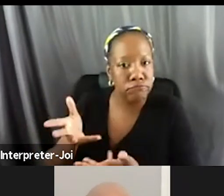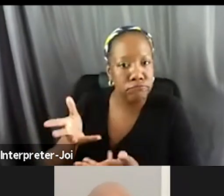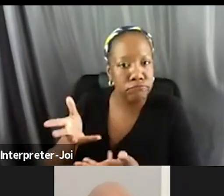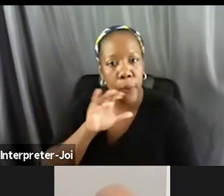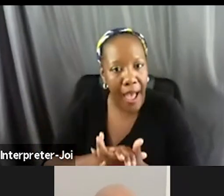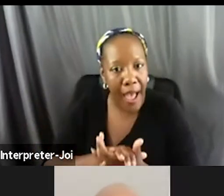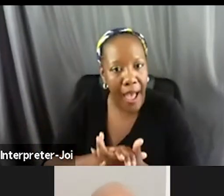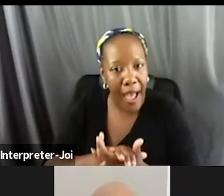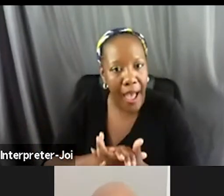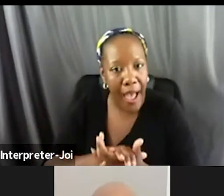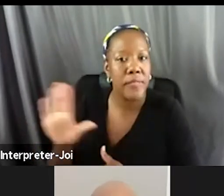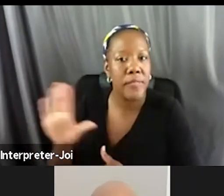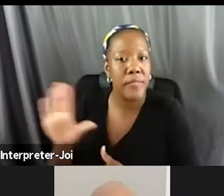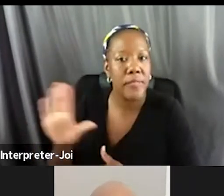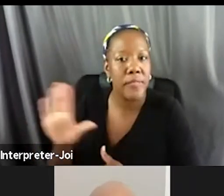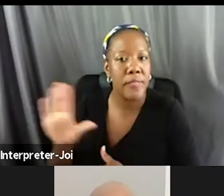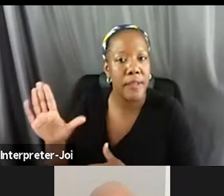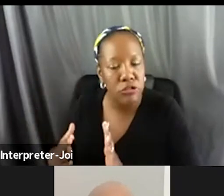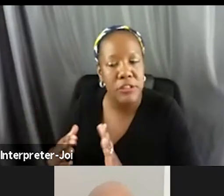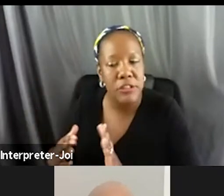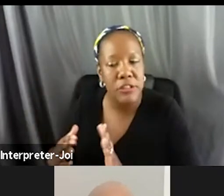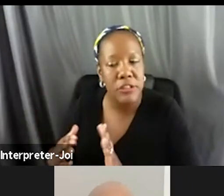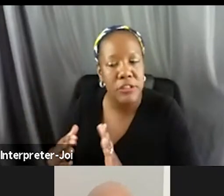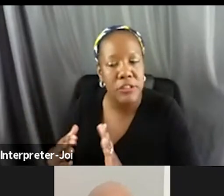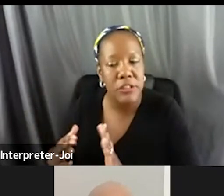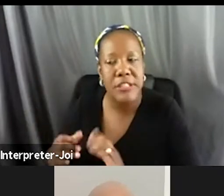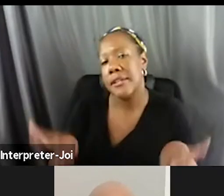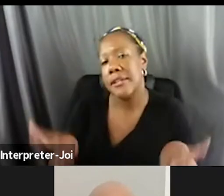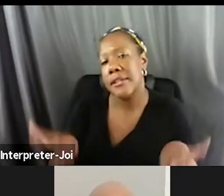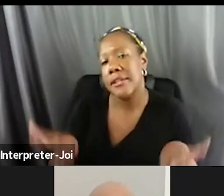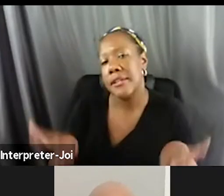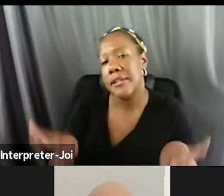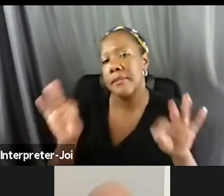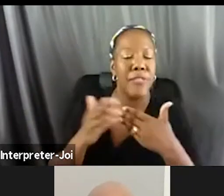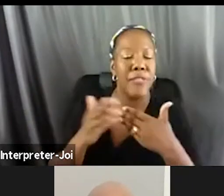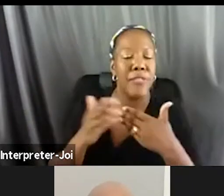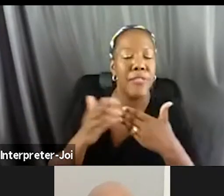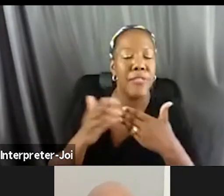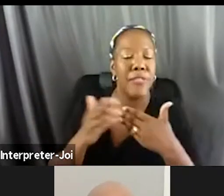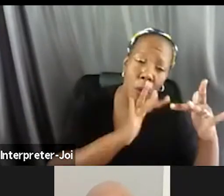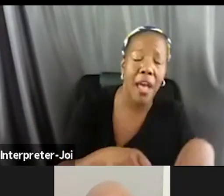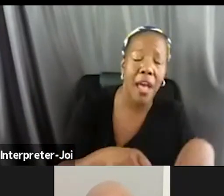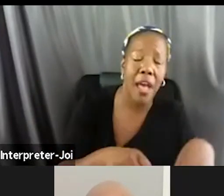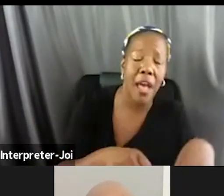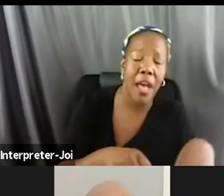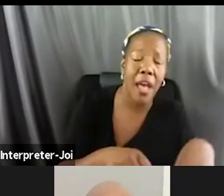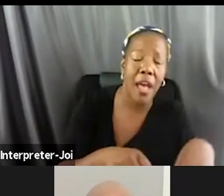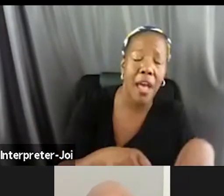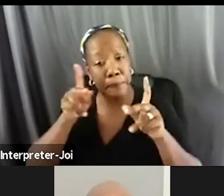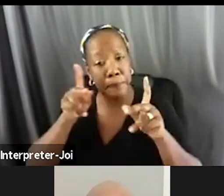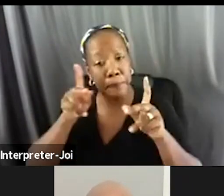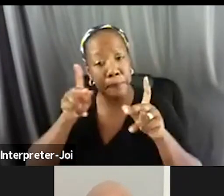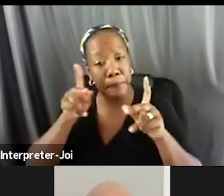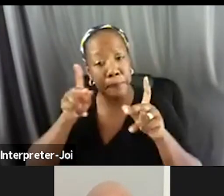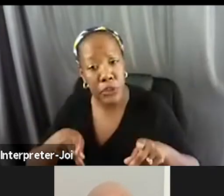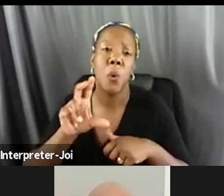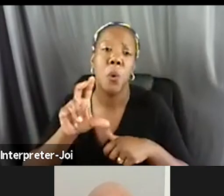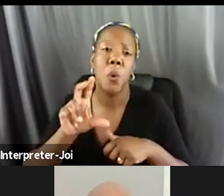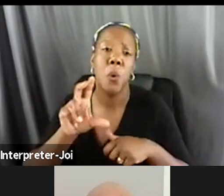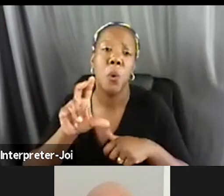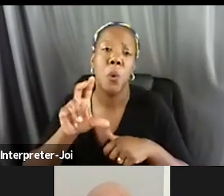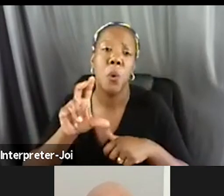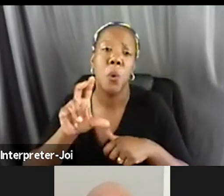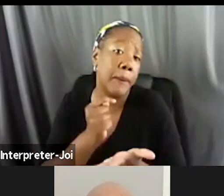others. I think it's important for you, whether it's an online community or an in-person community, and even maybe some therapy, just